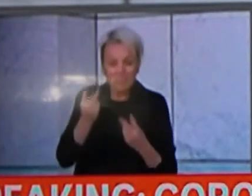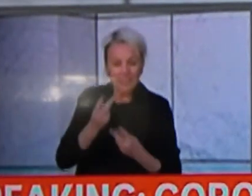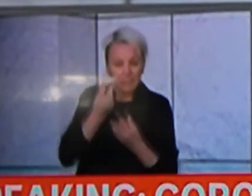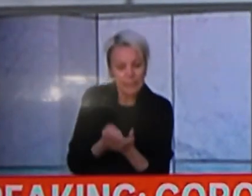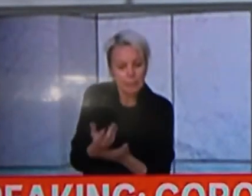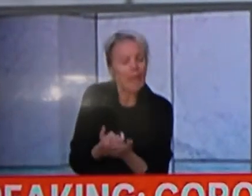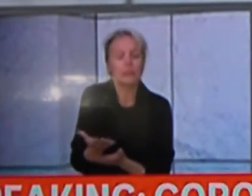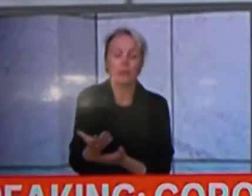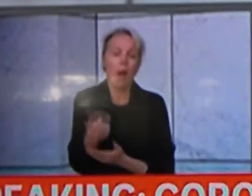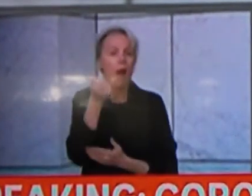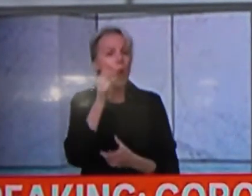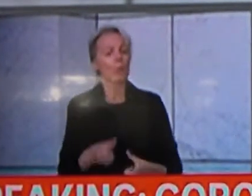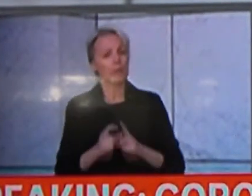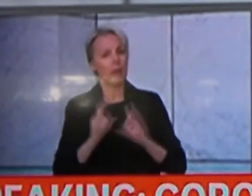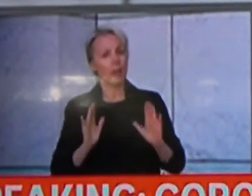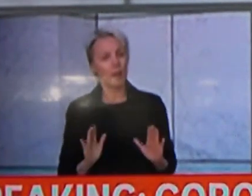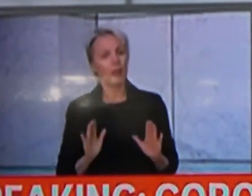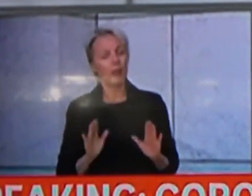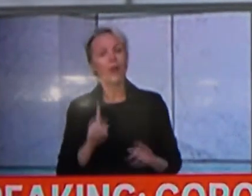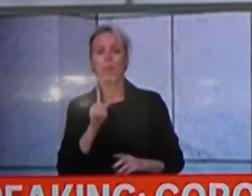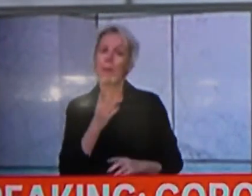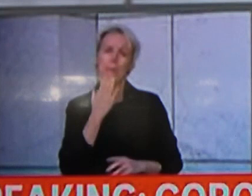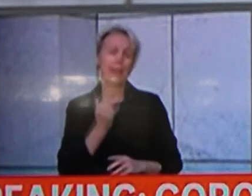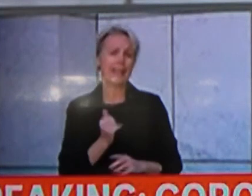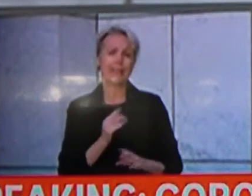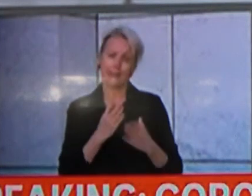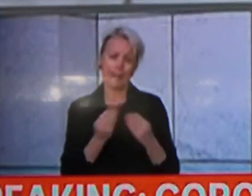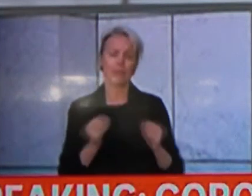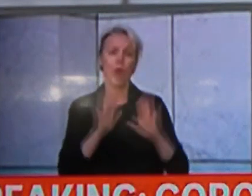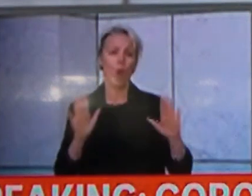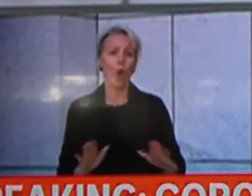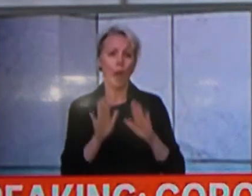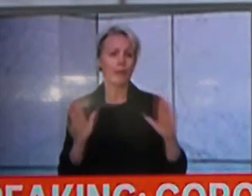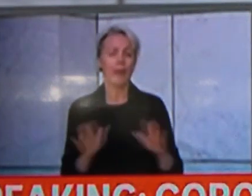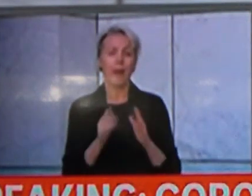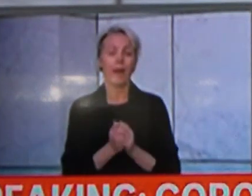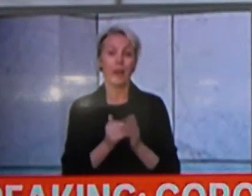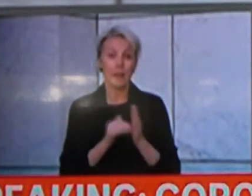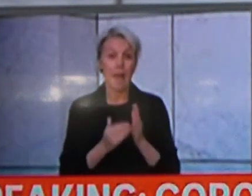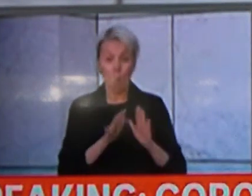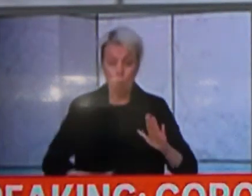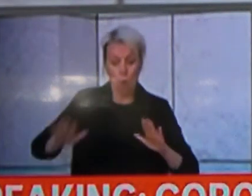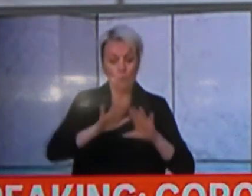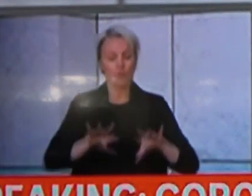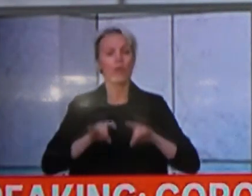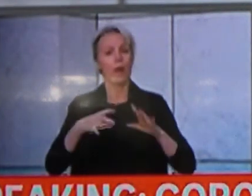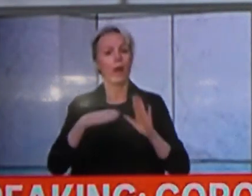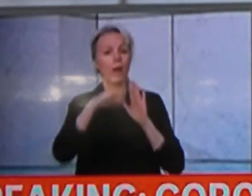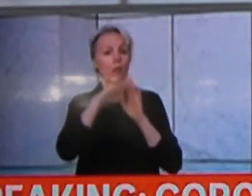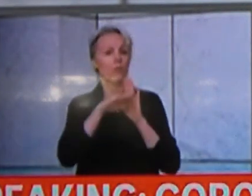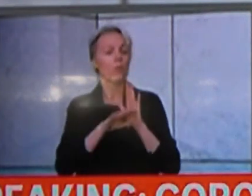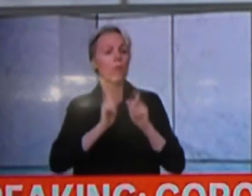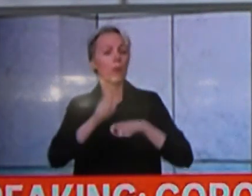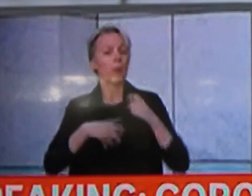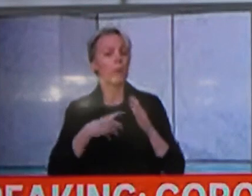lightly. And for those who are arguing for extreme measures all over the country, we would only take the